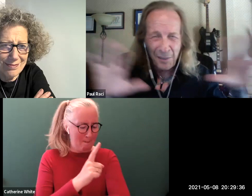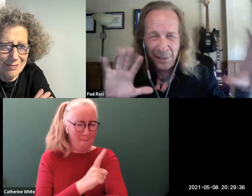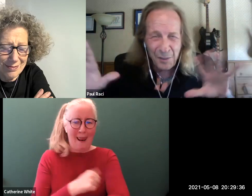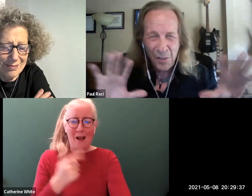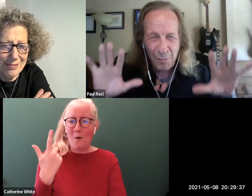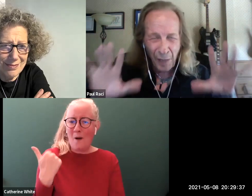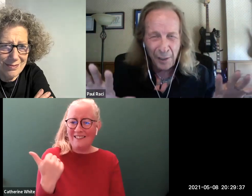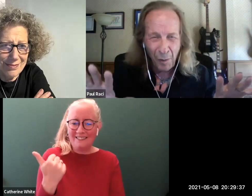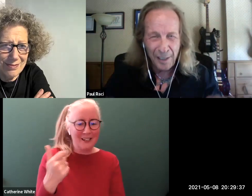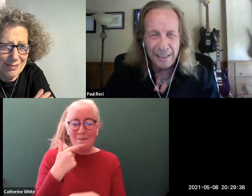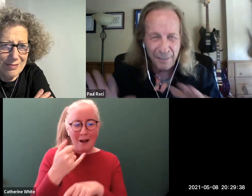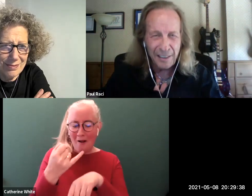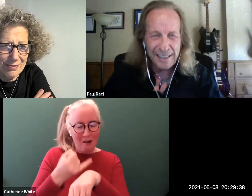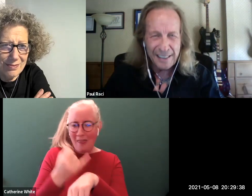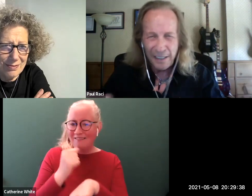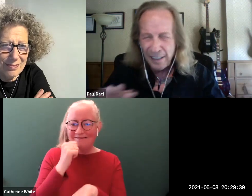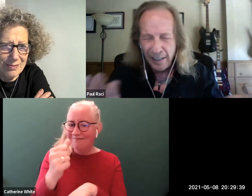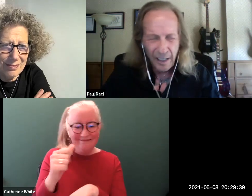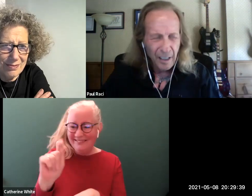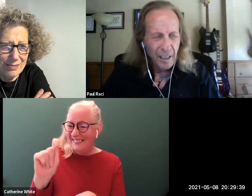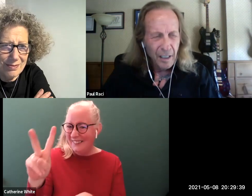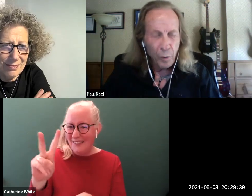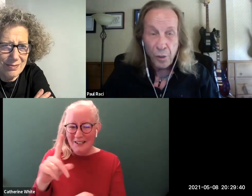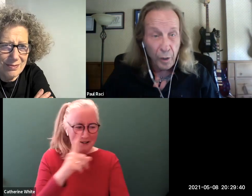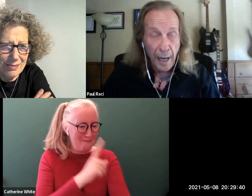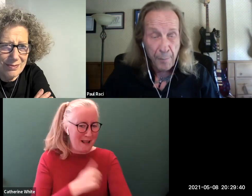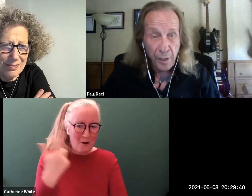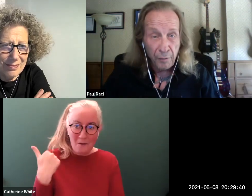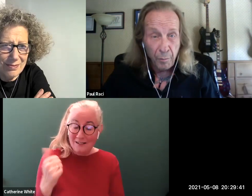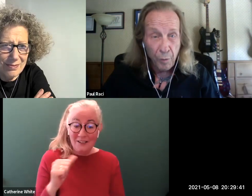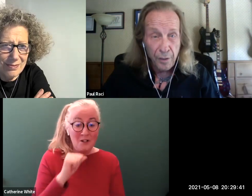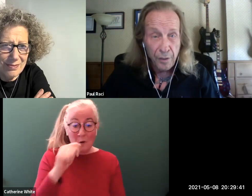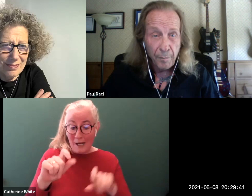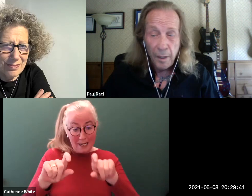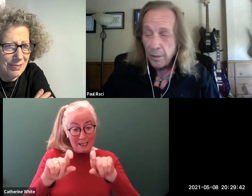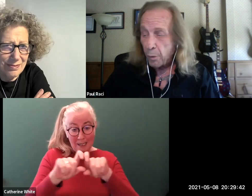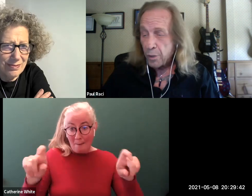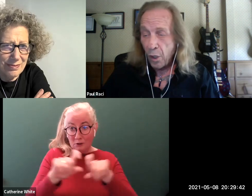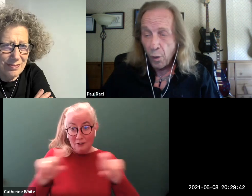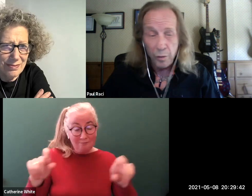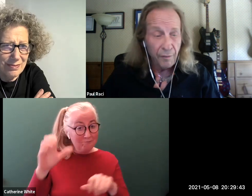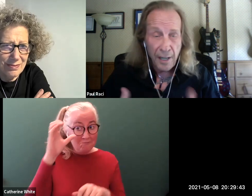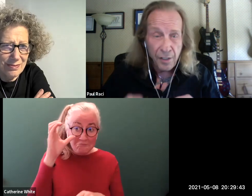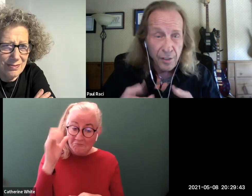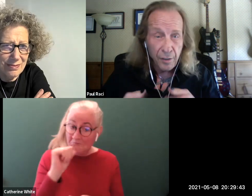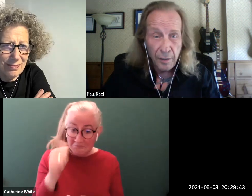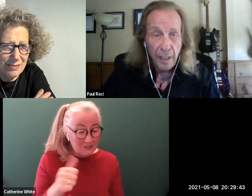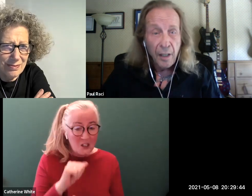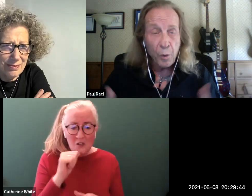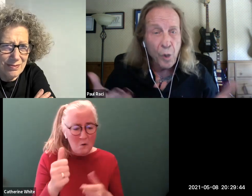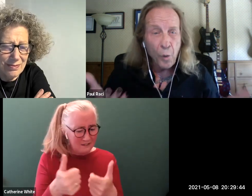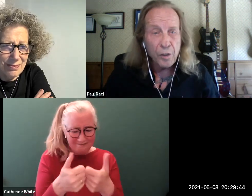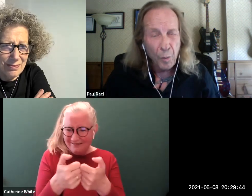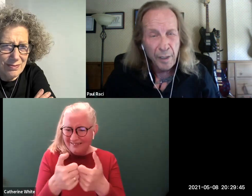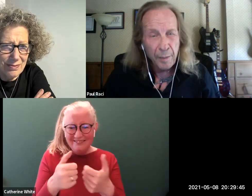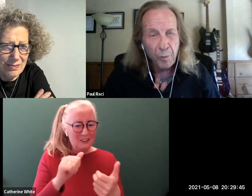yet. Everything was just black and white, even the TV. There was no captioning for movies. There was no devices to, there